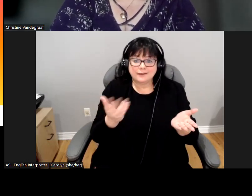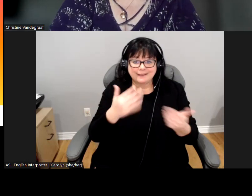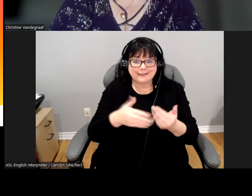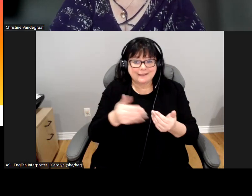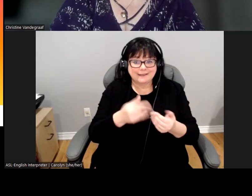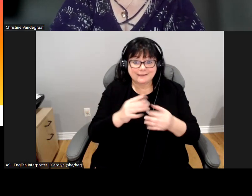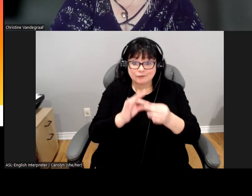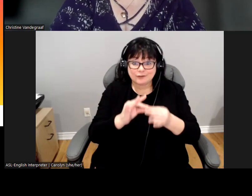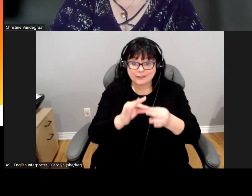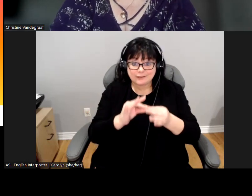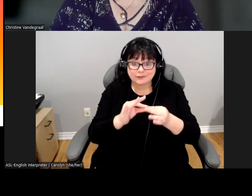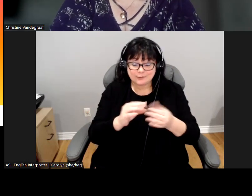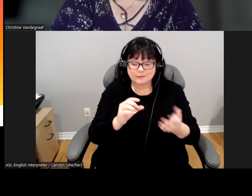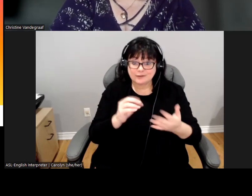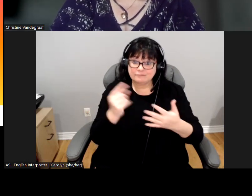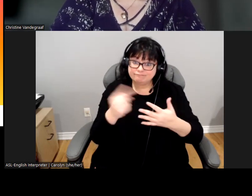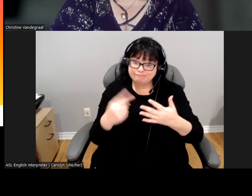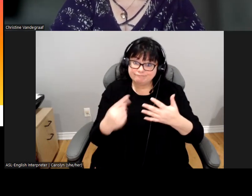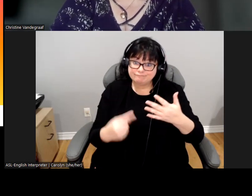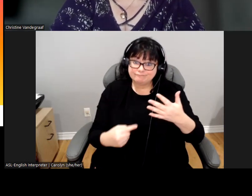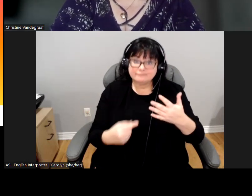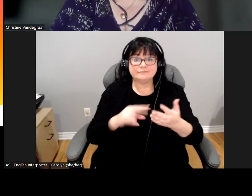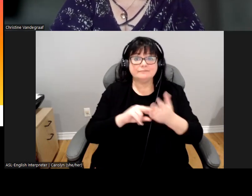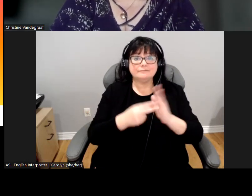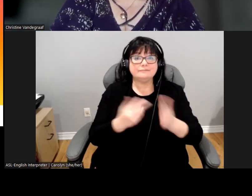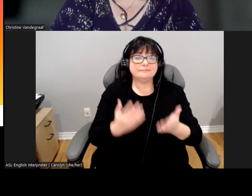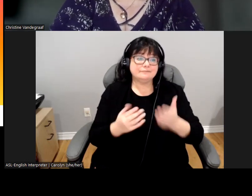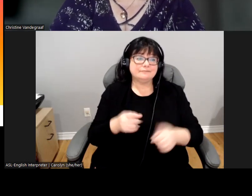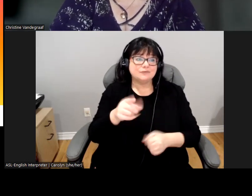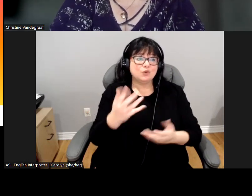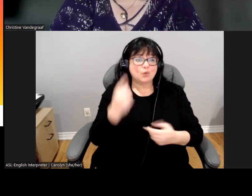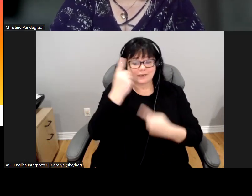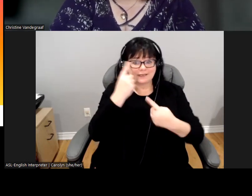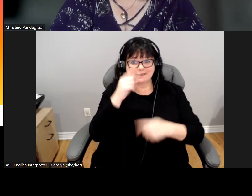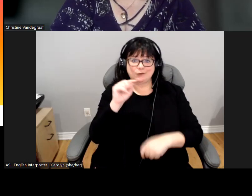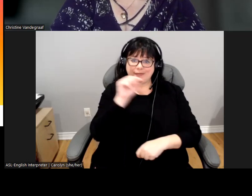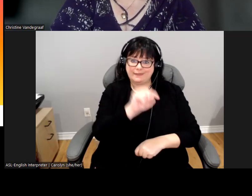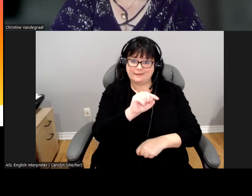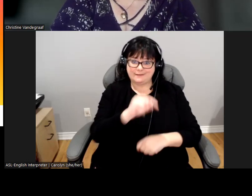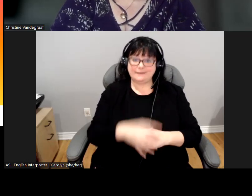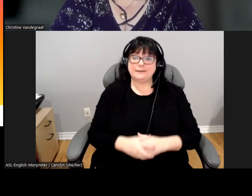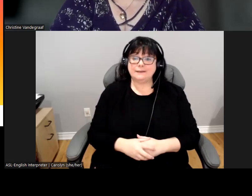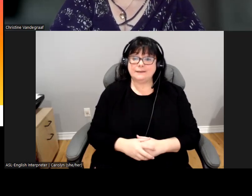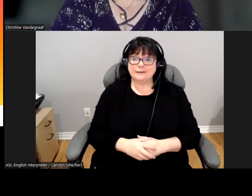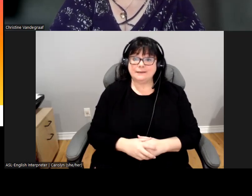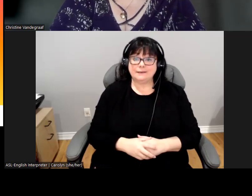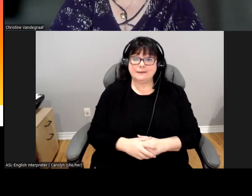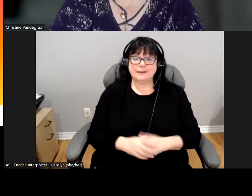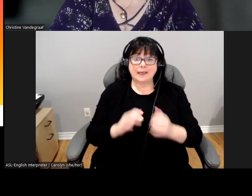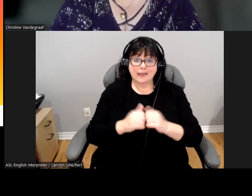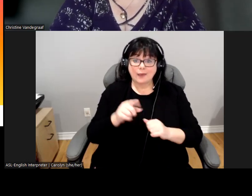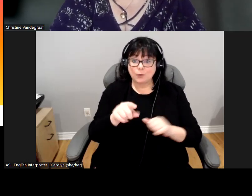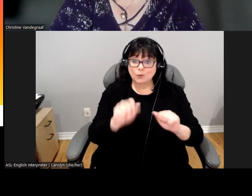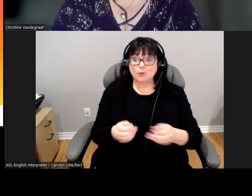challenging, this is something that you might want to consider and think about. So, what problem can you solve for them?